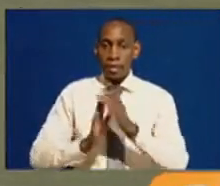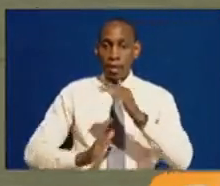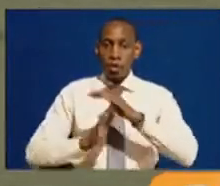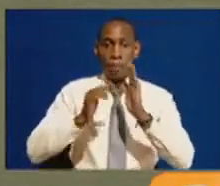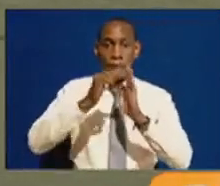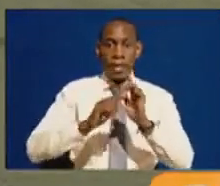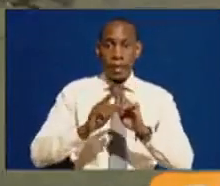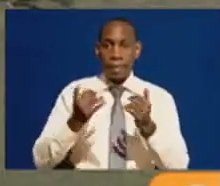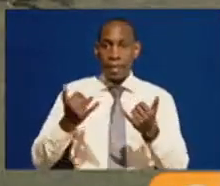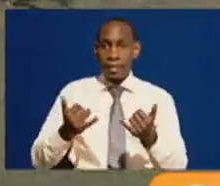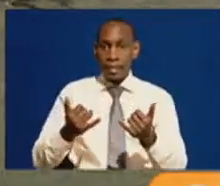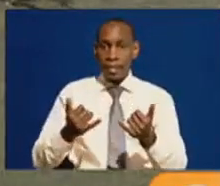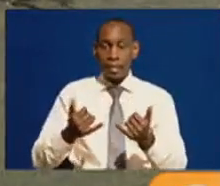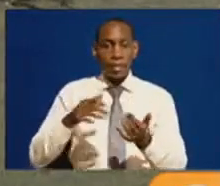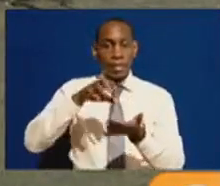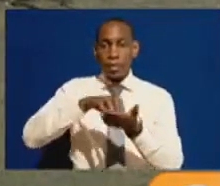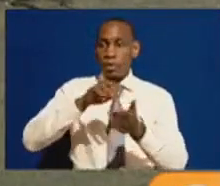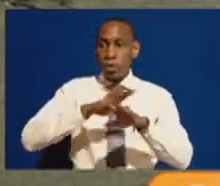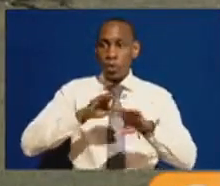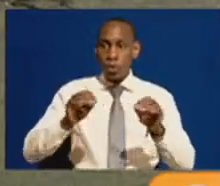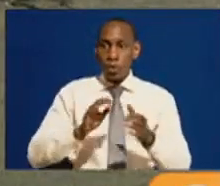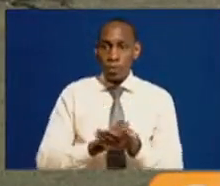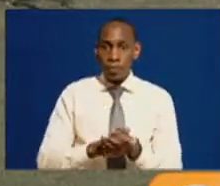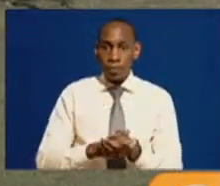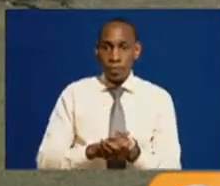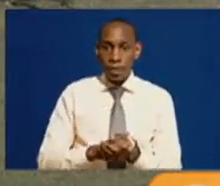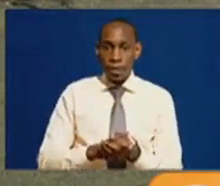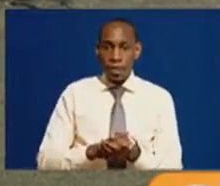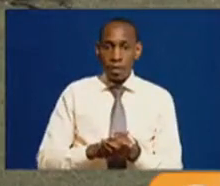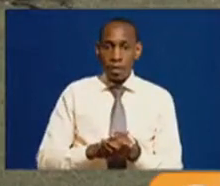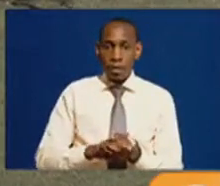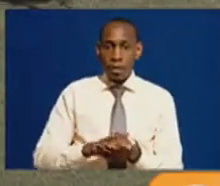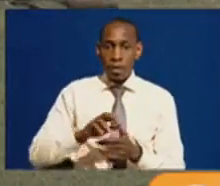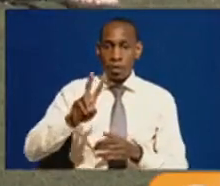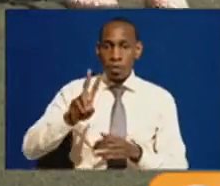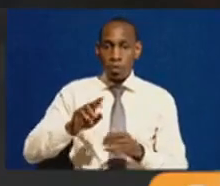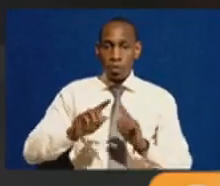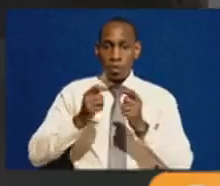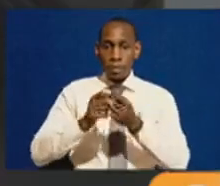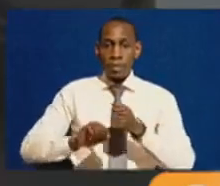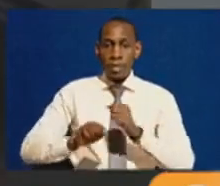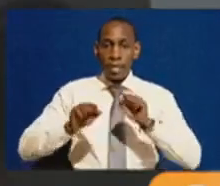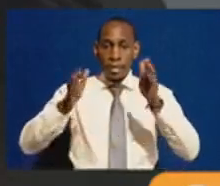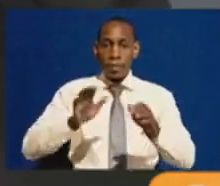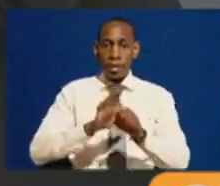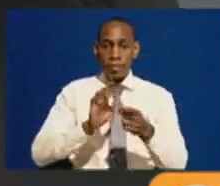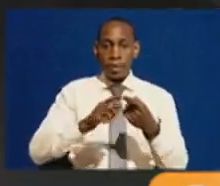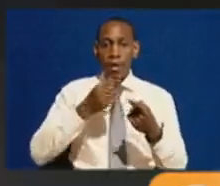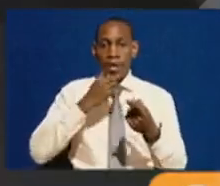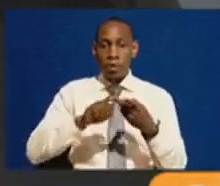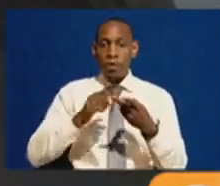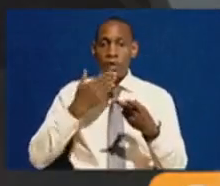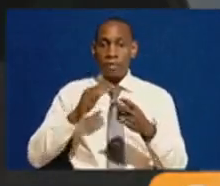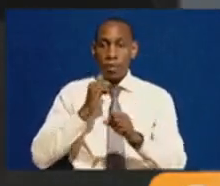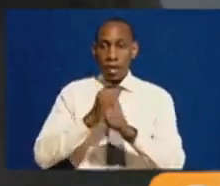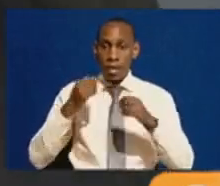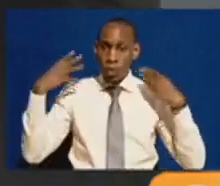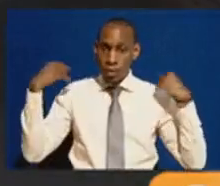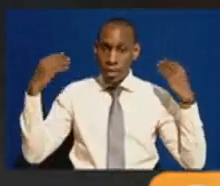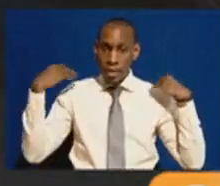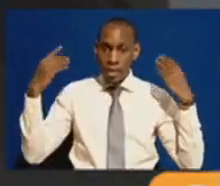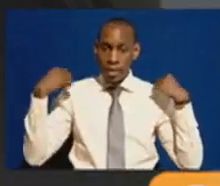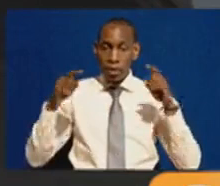But now it is in a sad state. The two most followed teams in the country, Gor Mahia and AFC Leopards, conducted their trainings